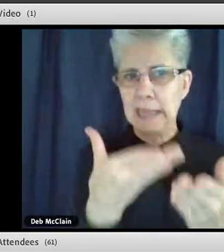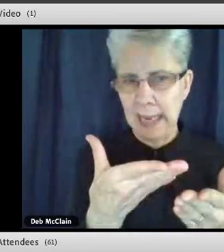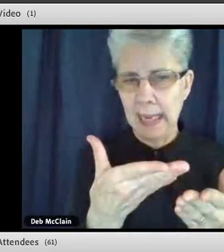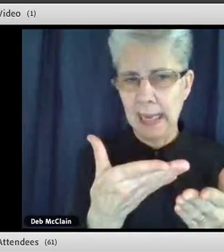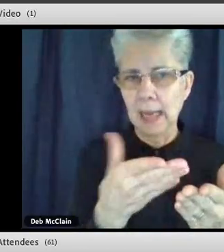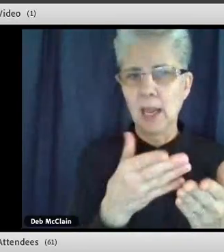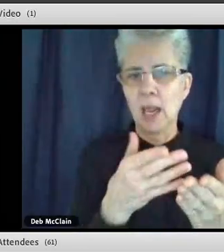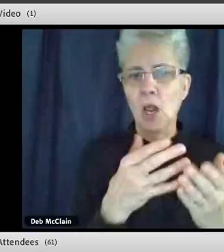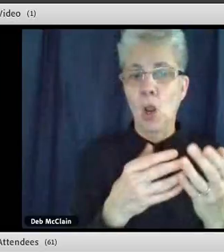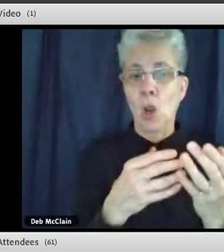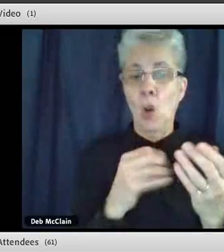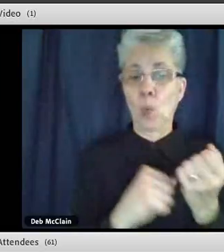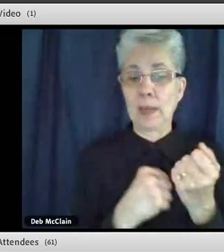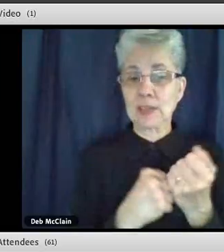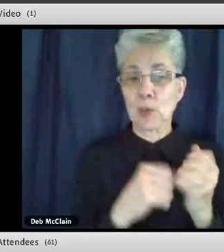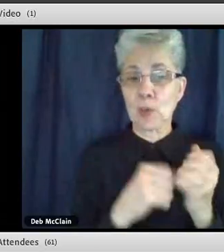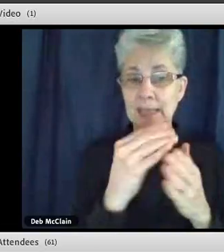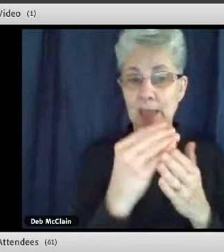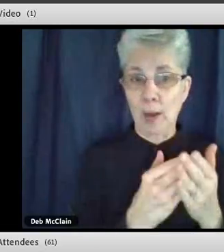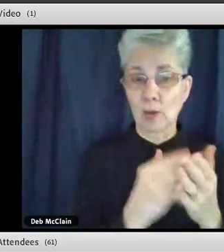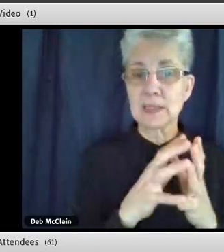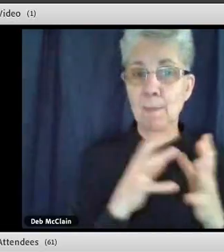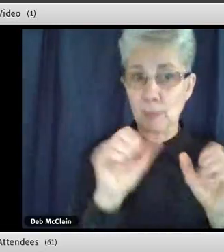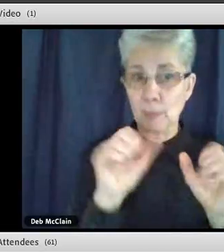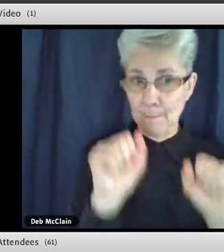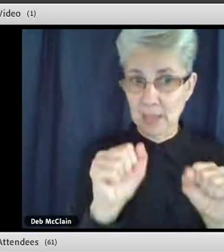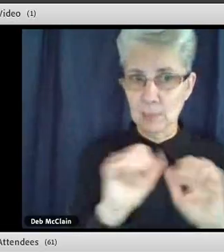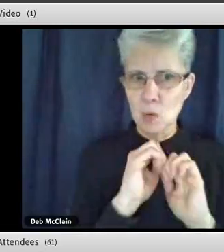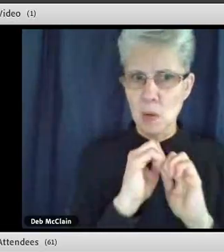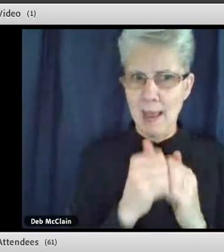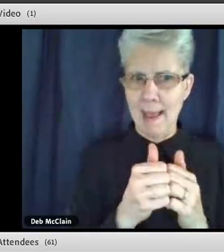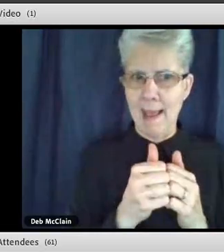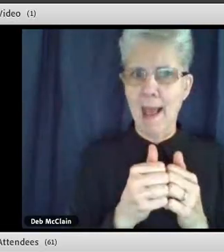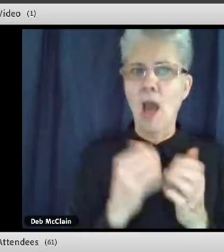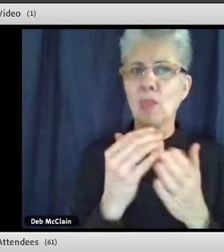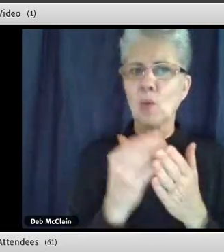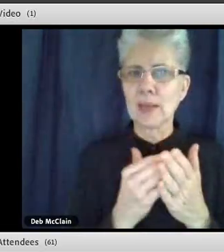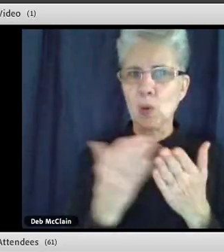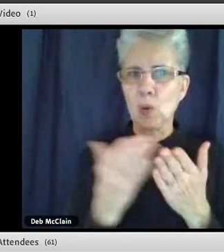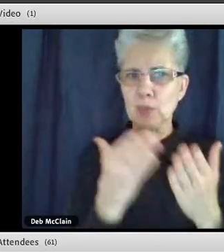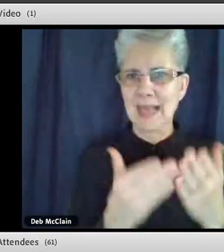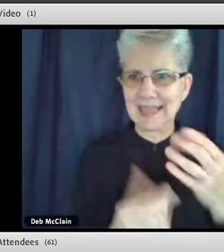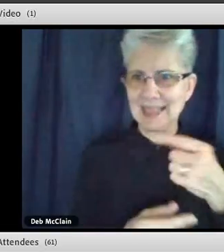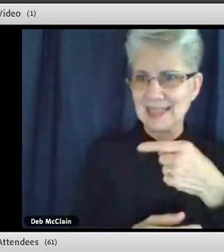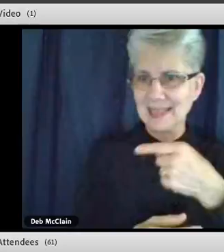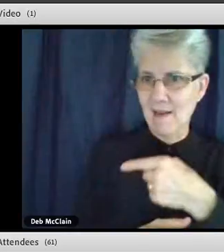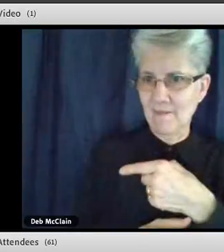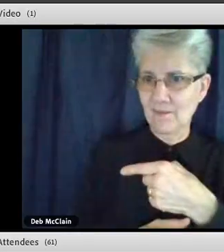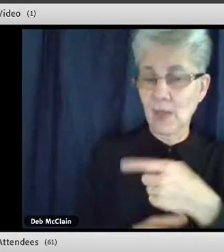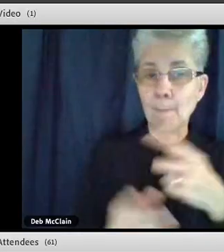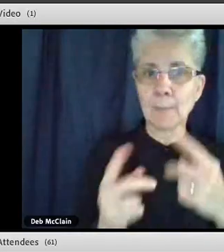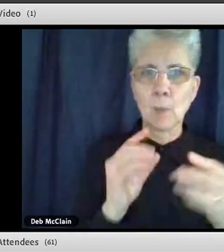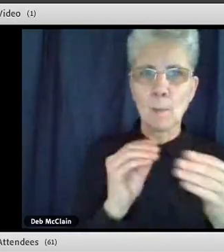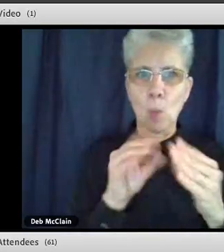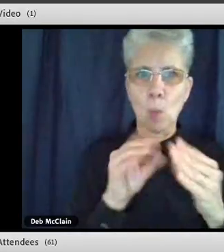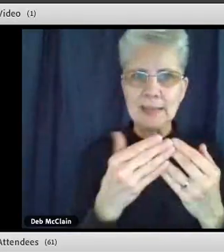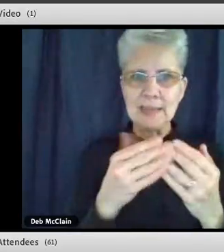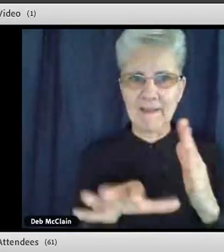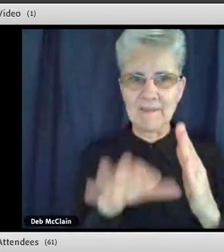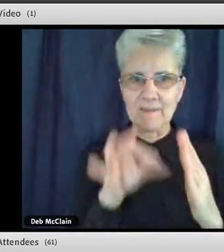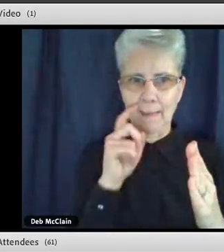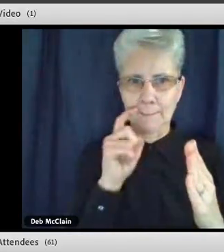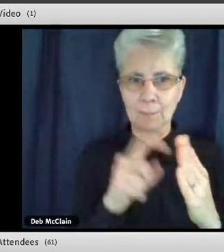in our catalog records as much as possible how the resource it presents itself, so people can more easily find it. And we don't